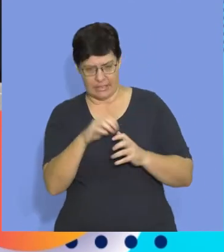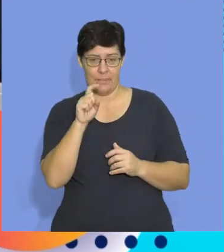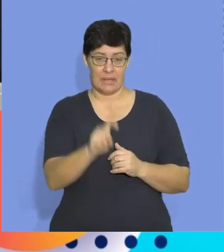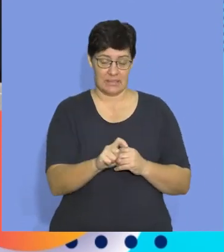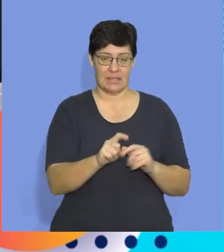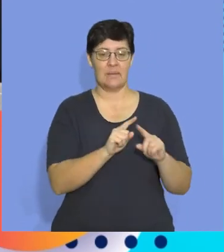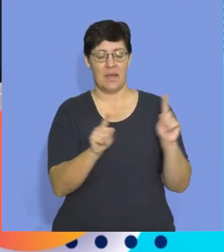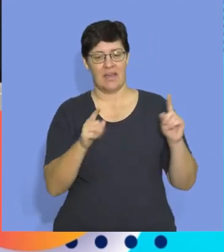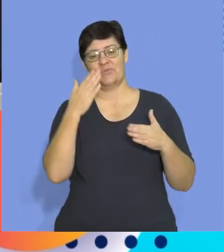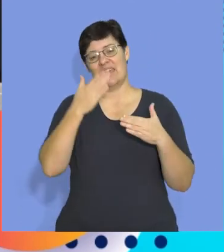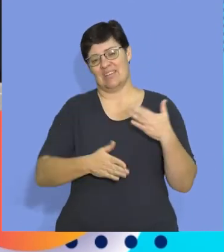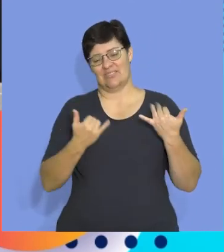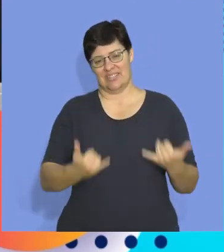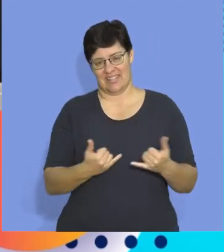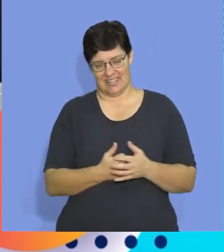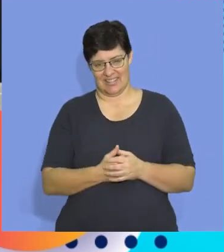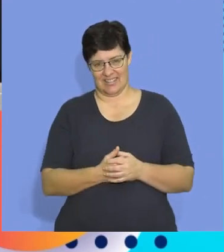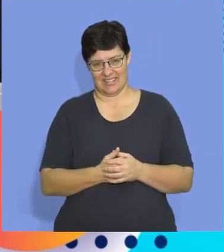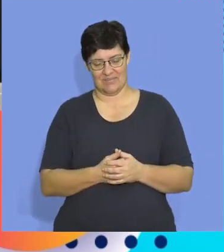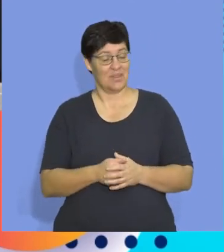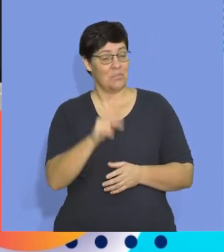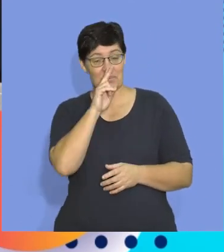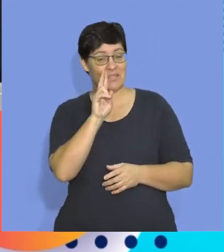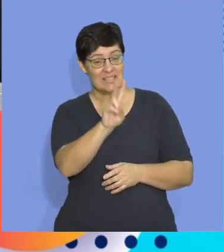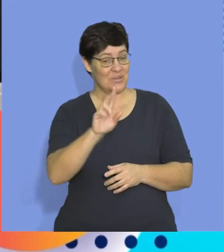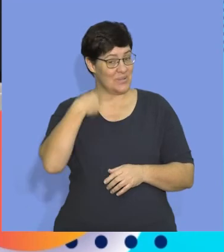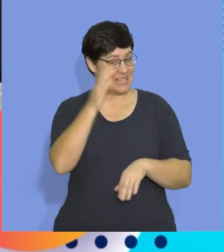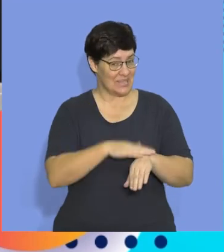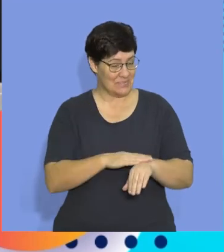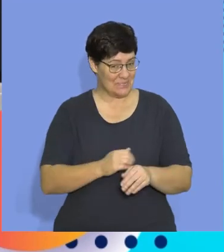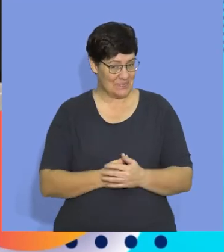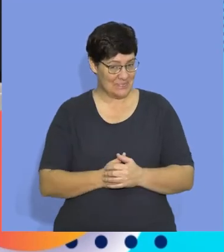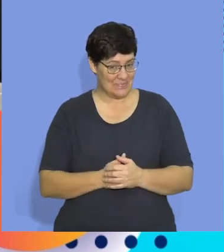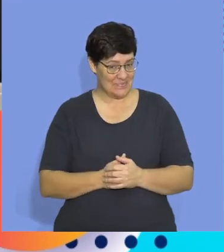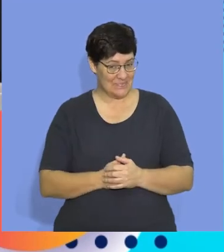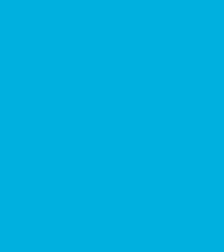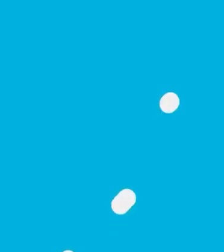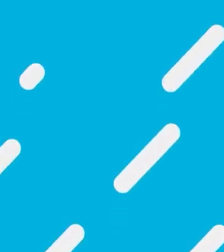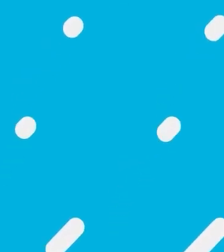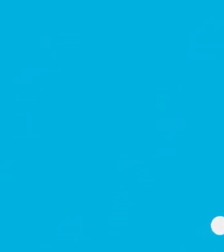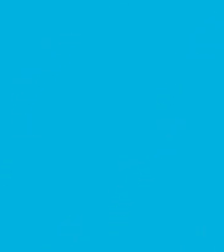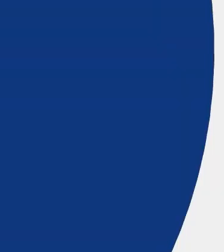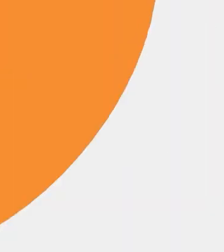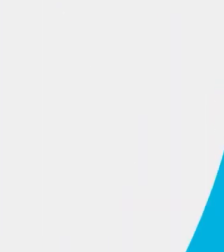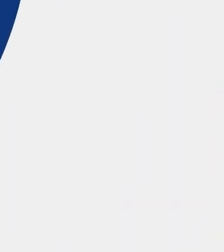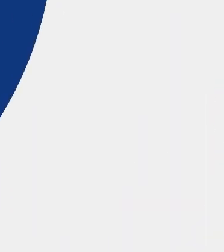to end it for today. So I will see you next time.